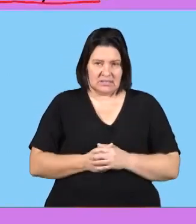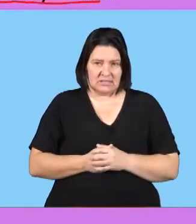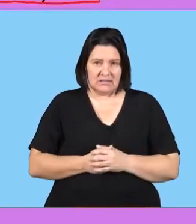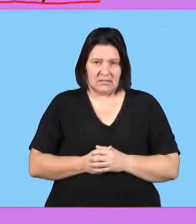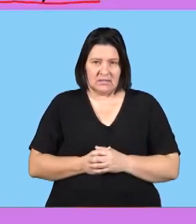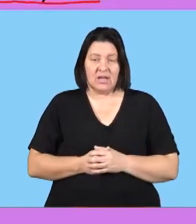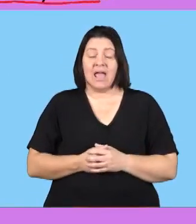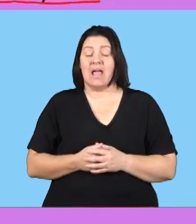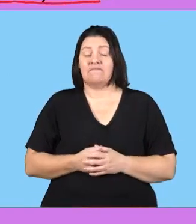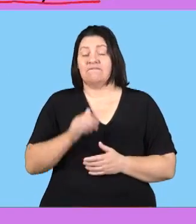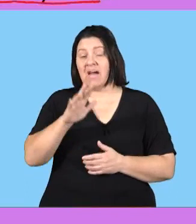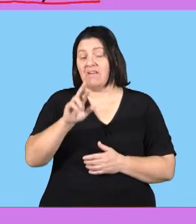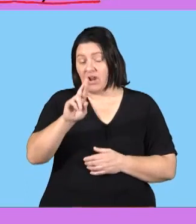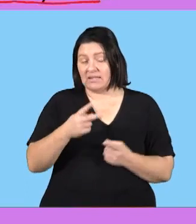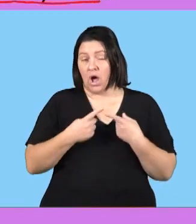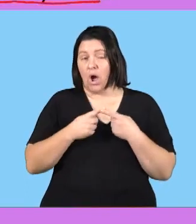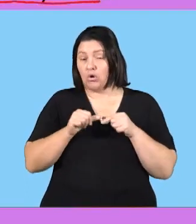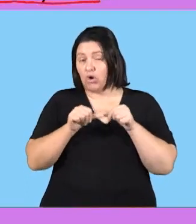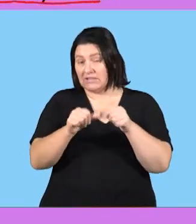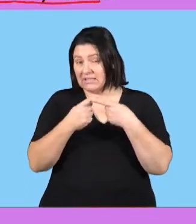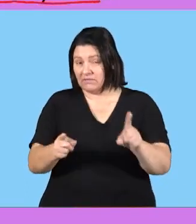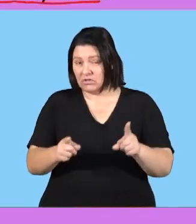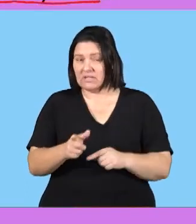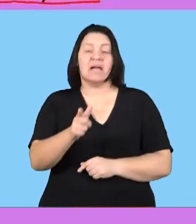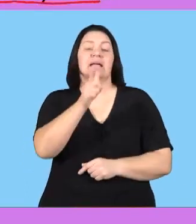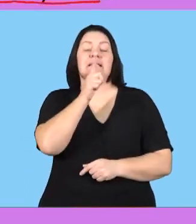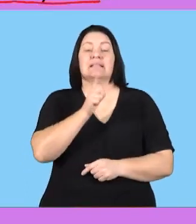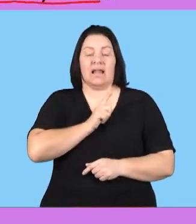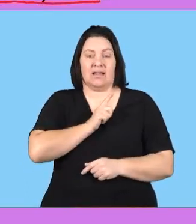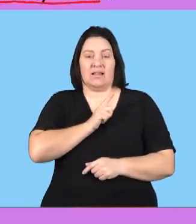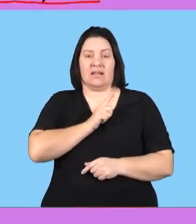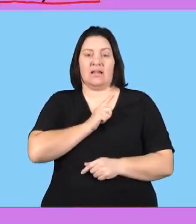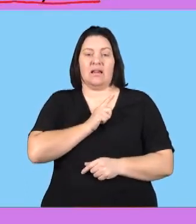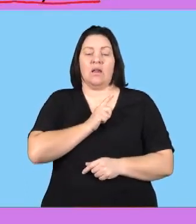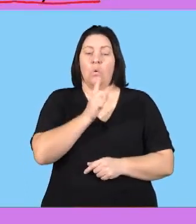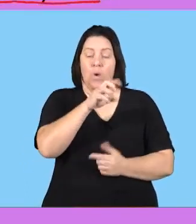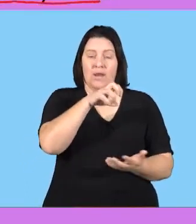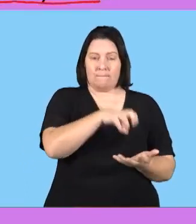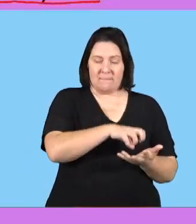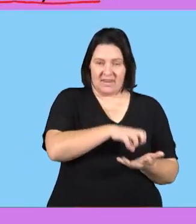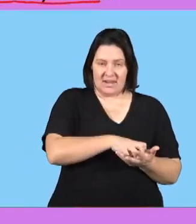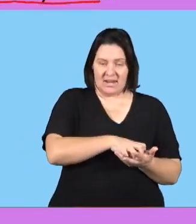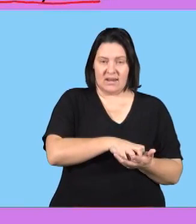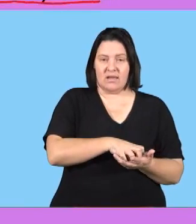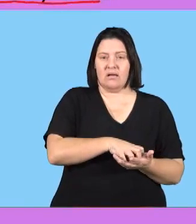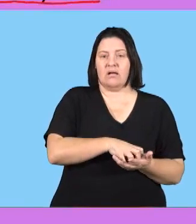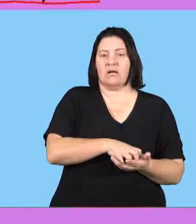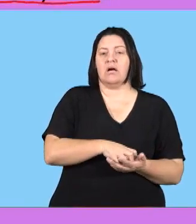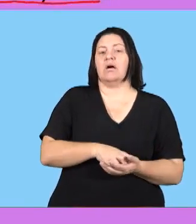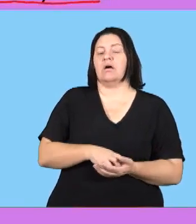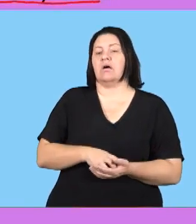difference. So if 5 rand is a constant difference, it tells you that 1 muffin is